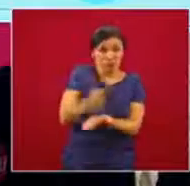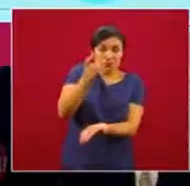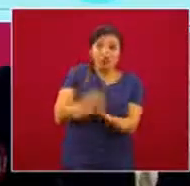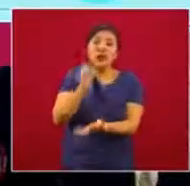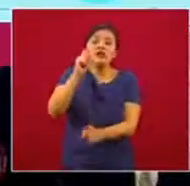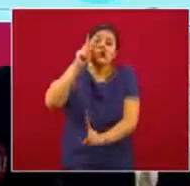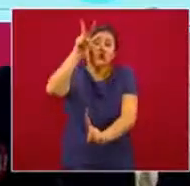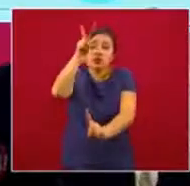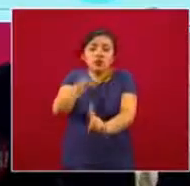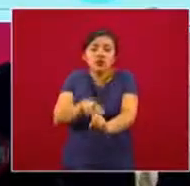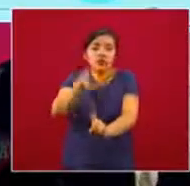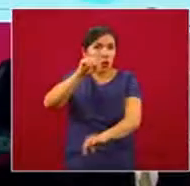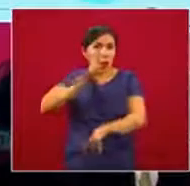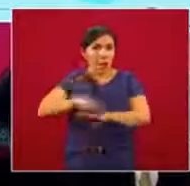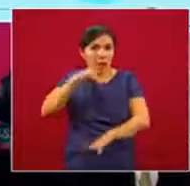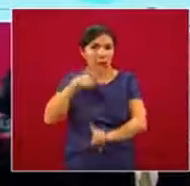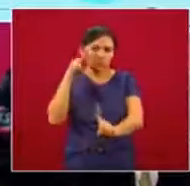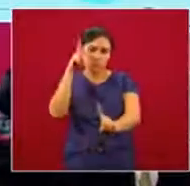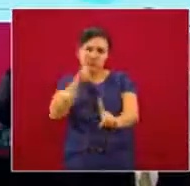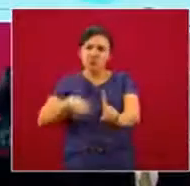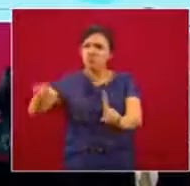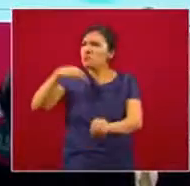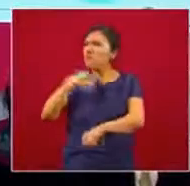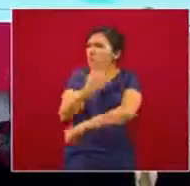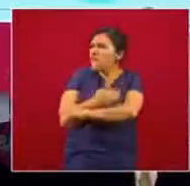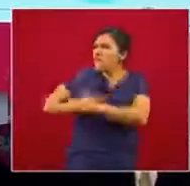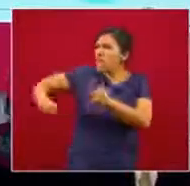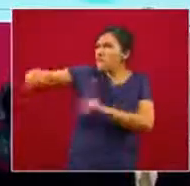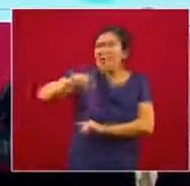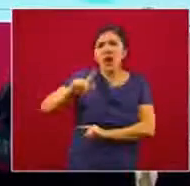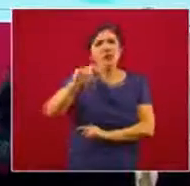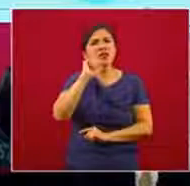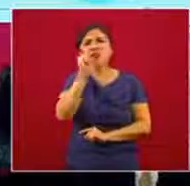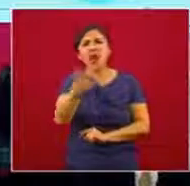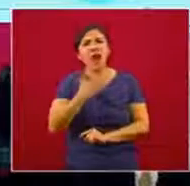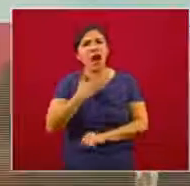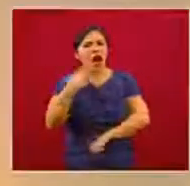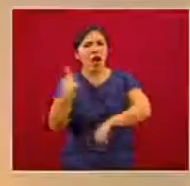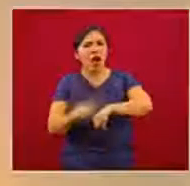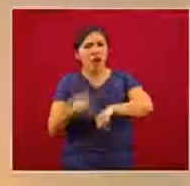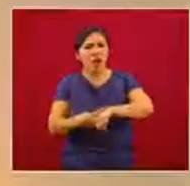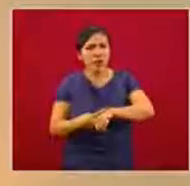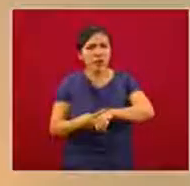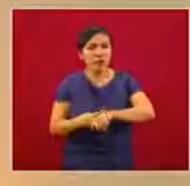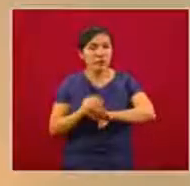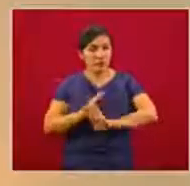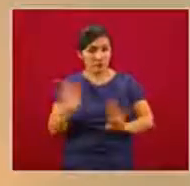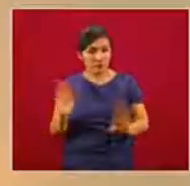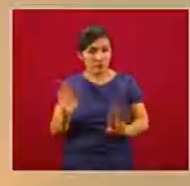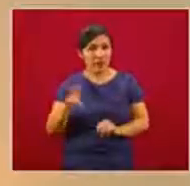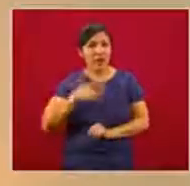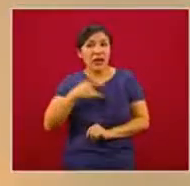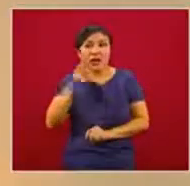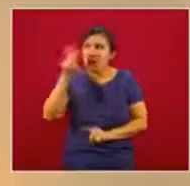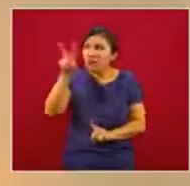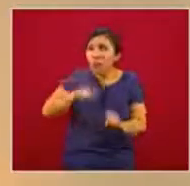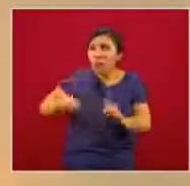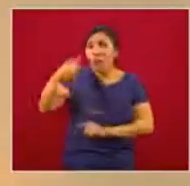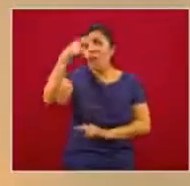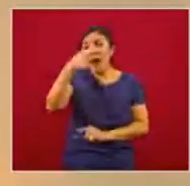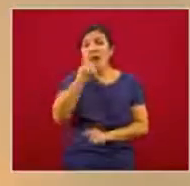and because they could not know, they are not experts, that they have no